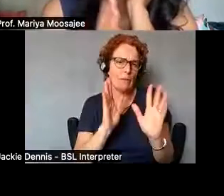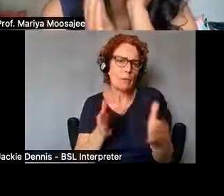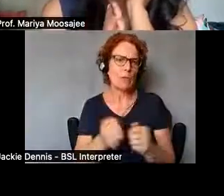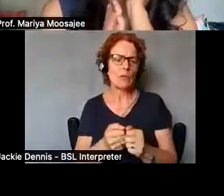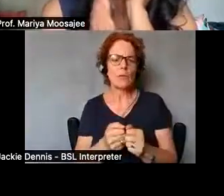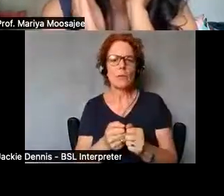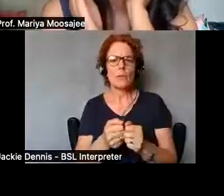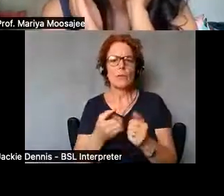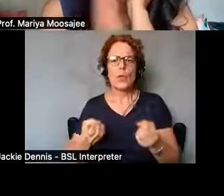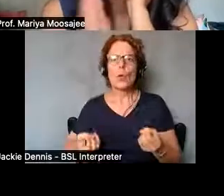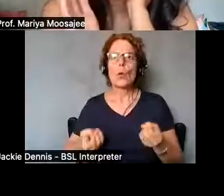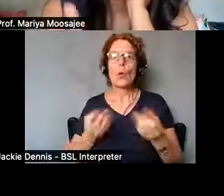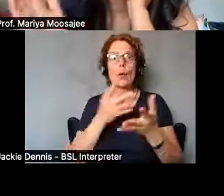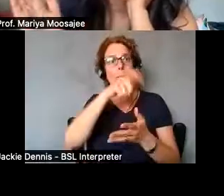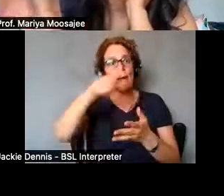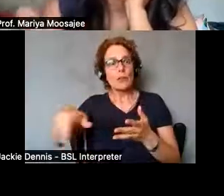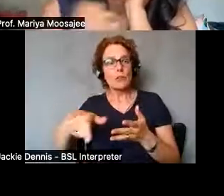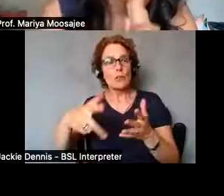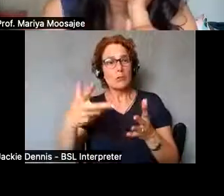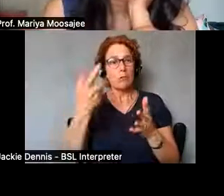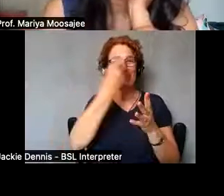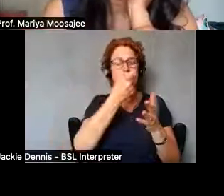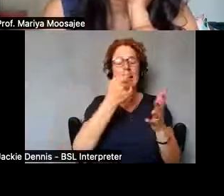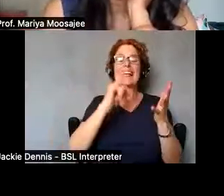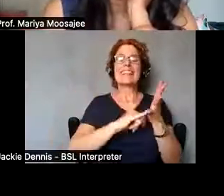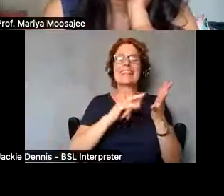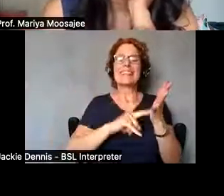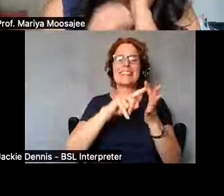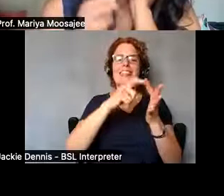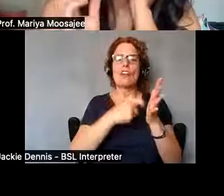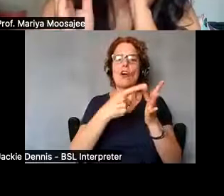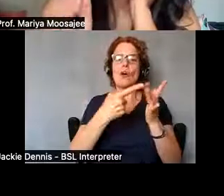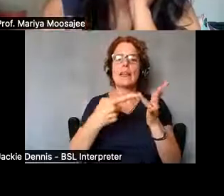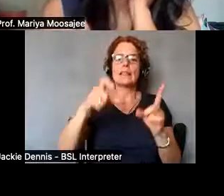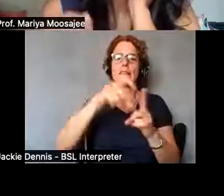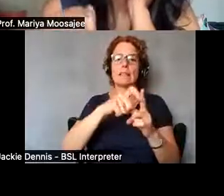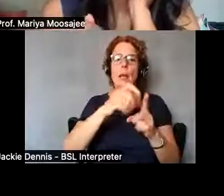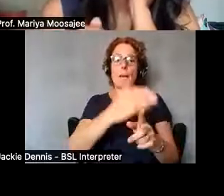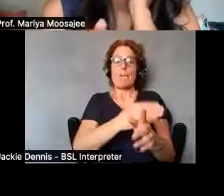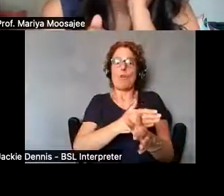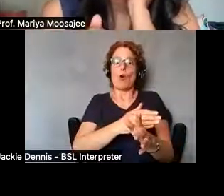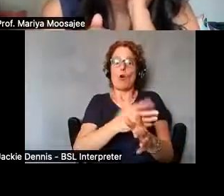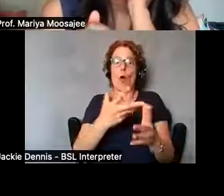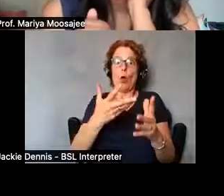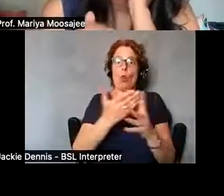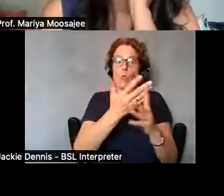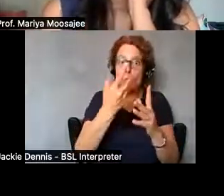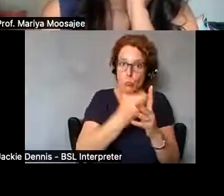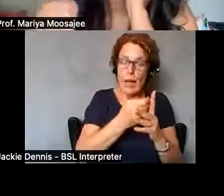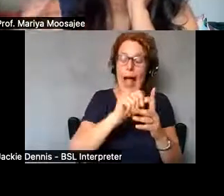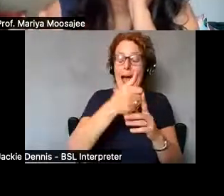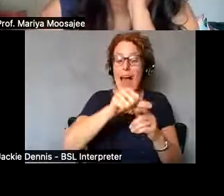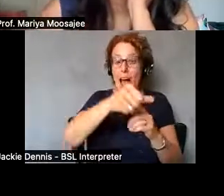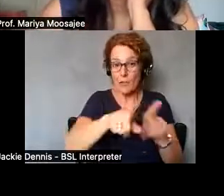our patients steroids before, during, and after the surgery. Viruses also have the potential